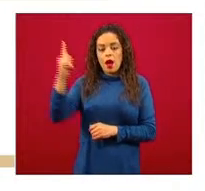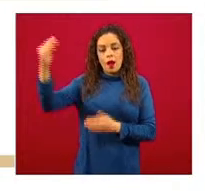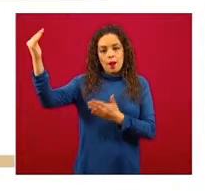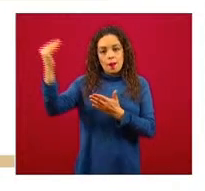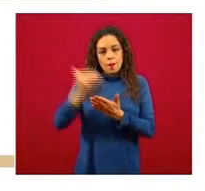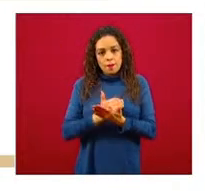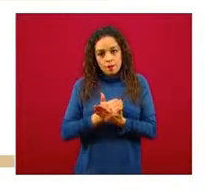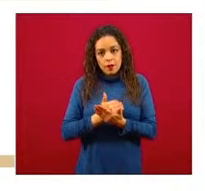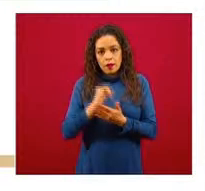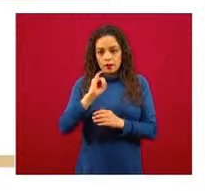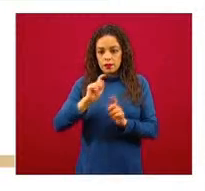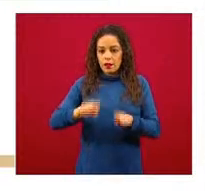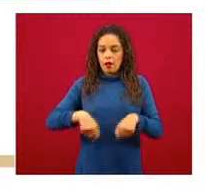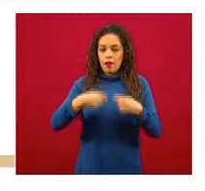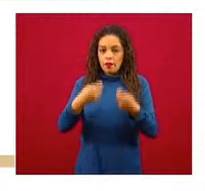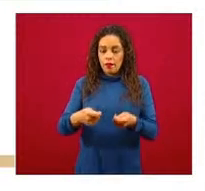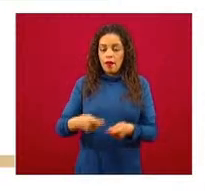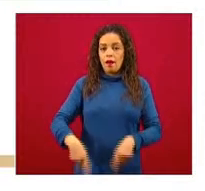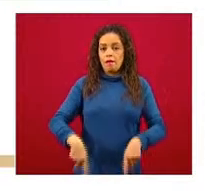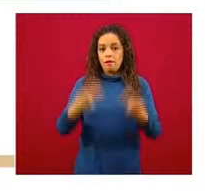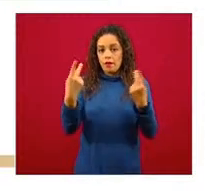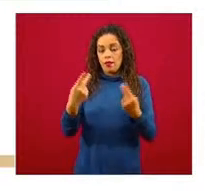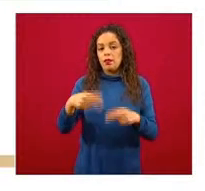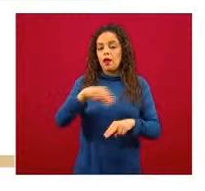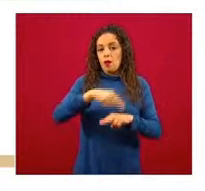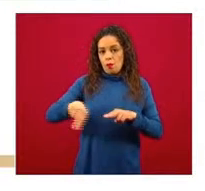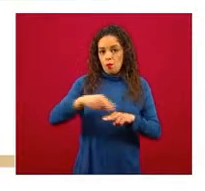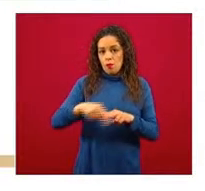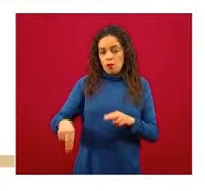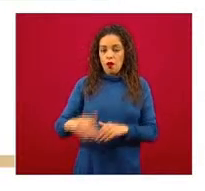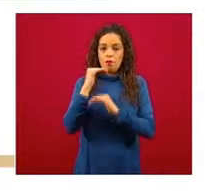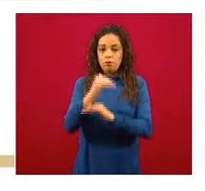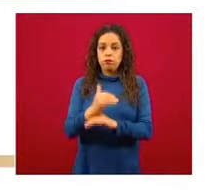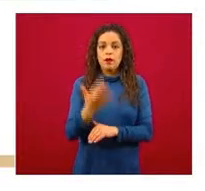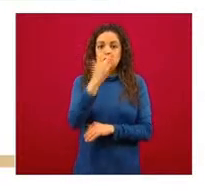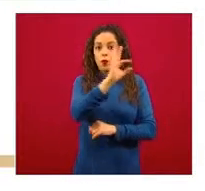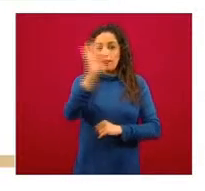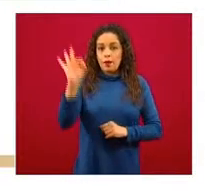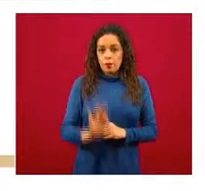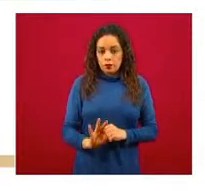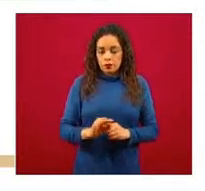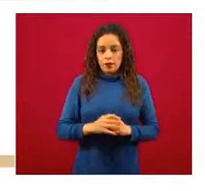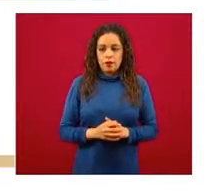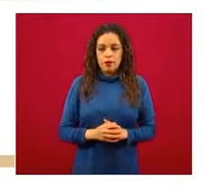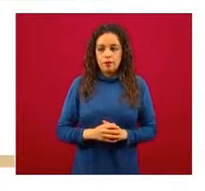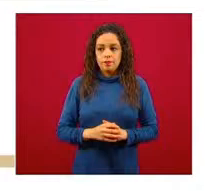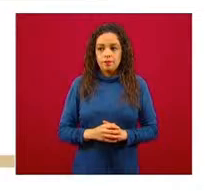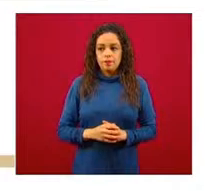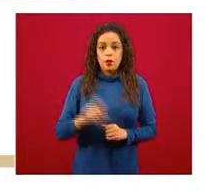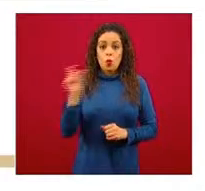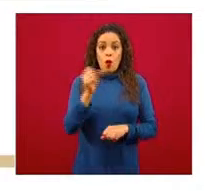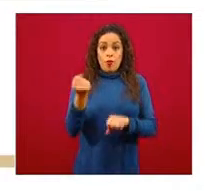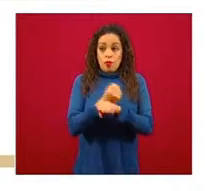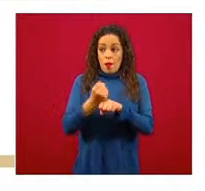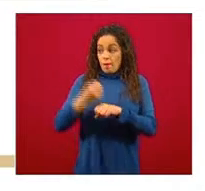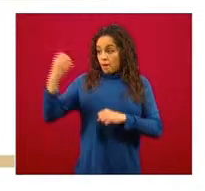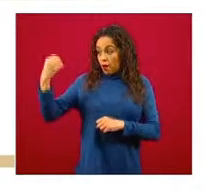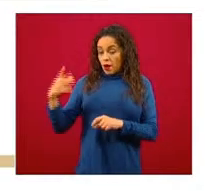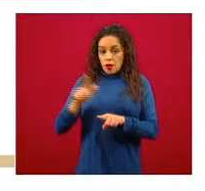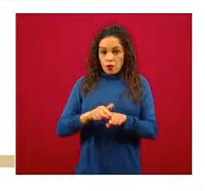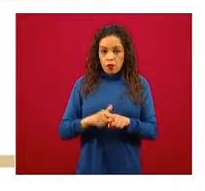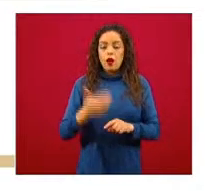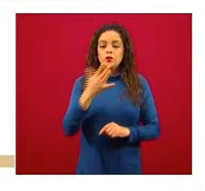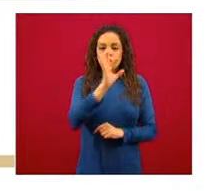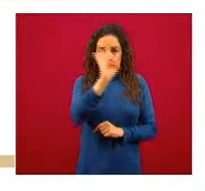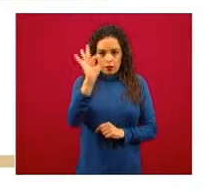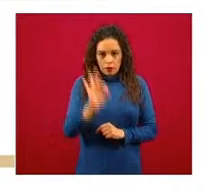there's the possibility to reduce how many tickets are sold by